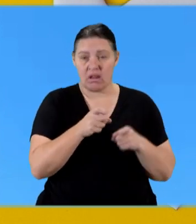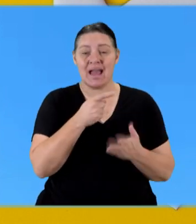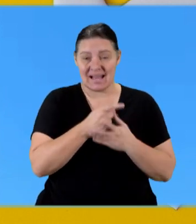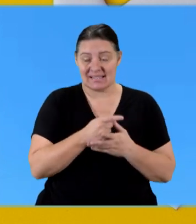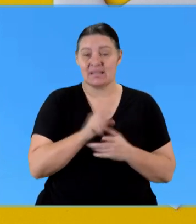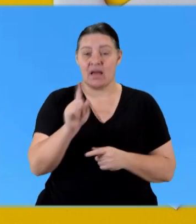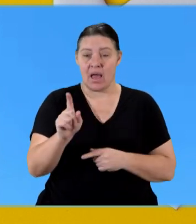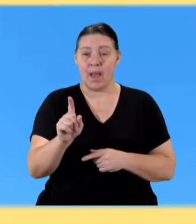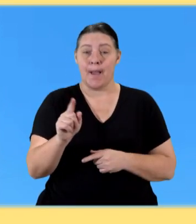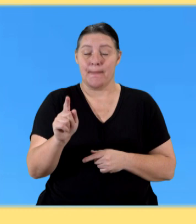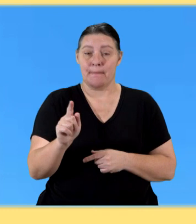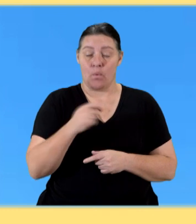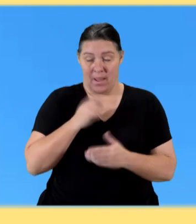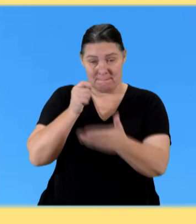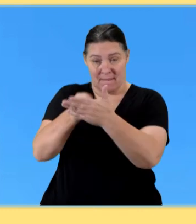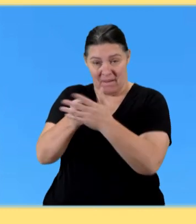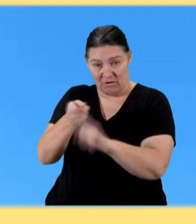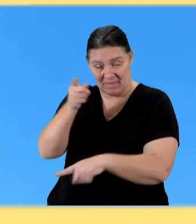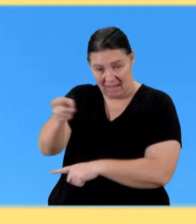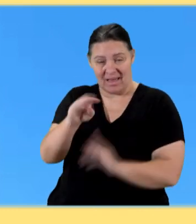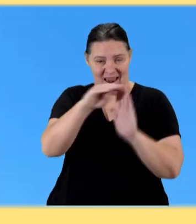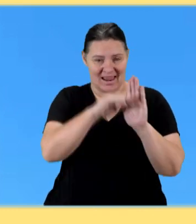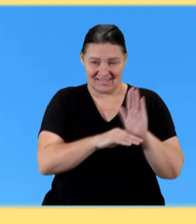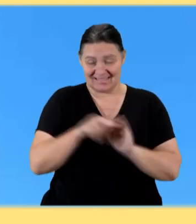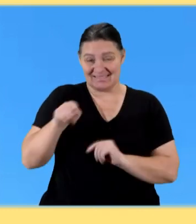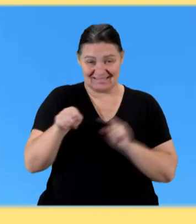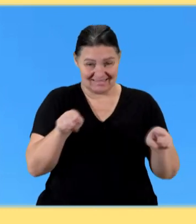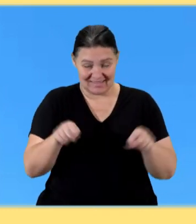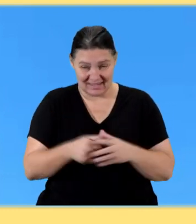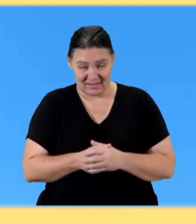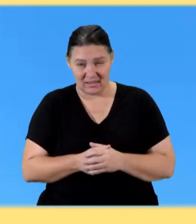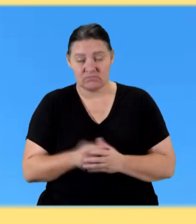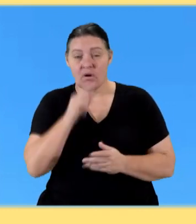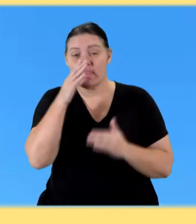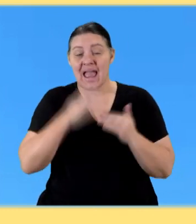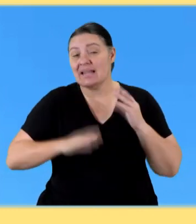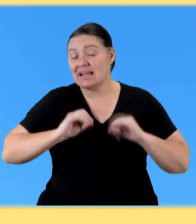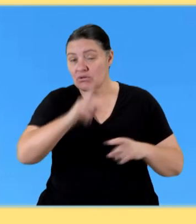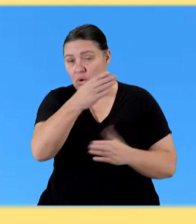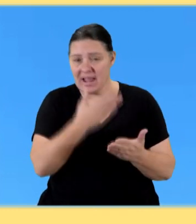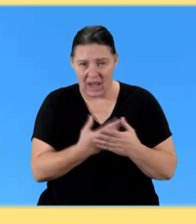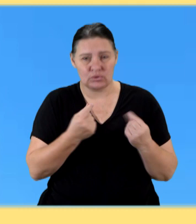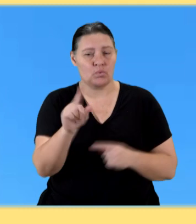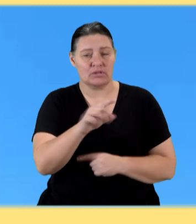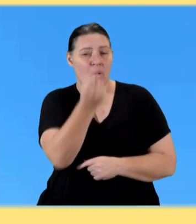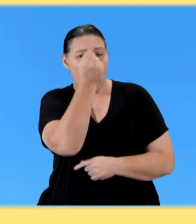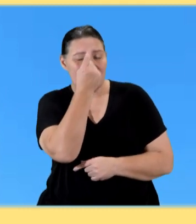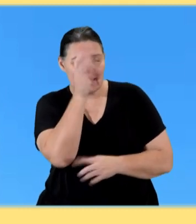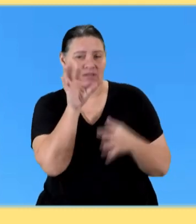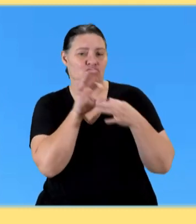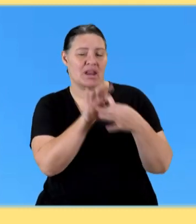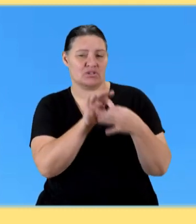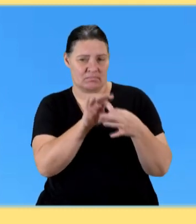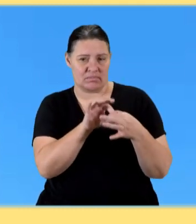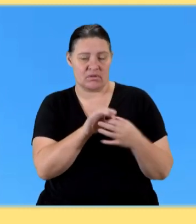of the creditors list? By the end of this lesson, you should be able to understand